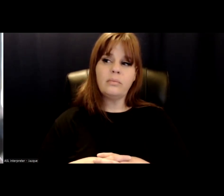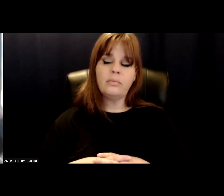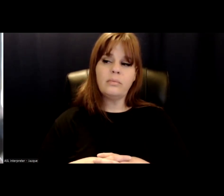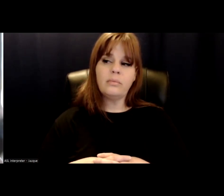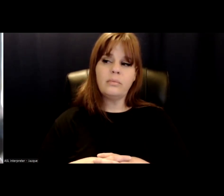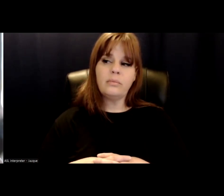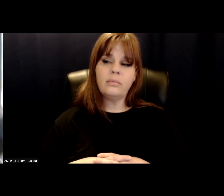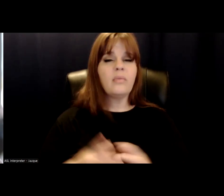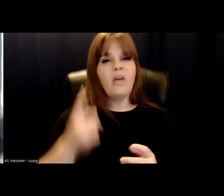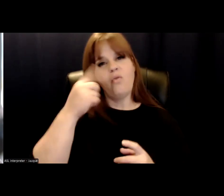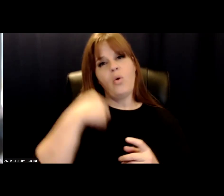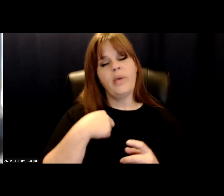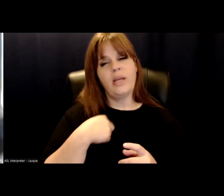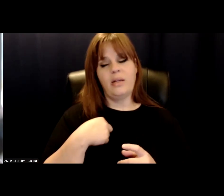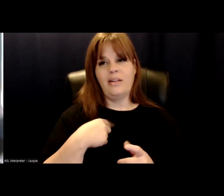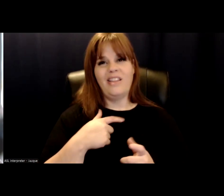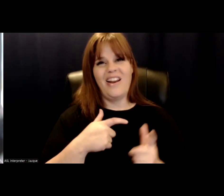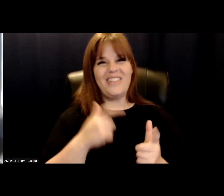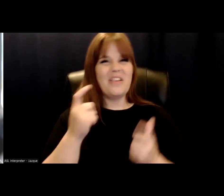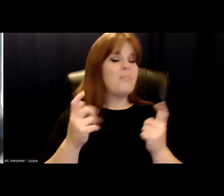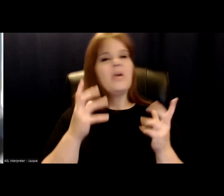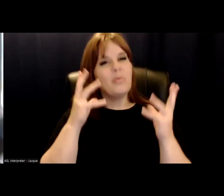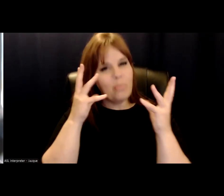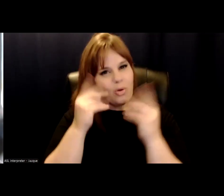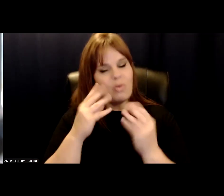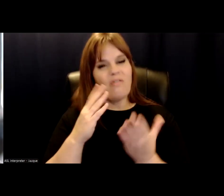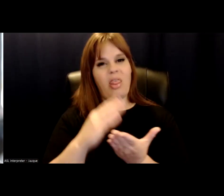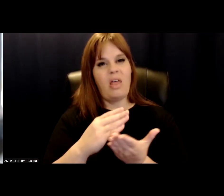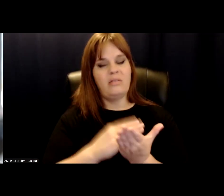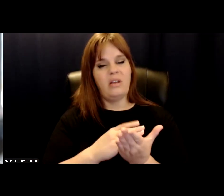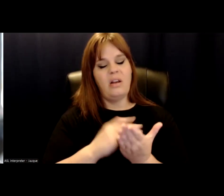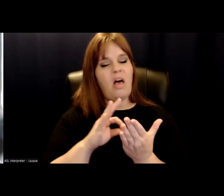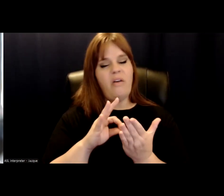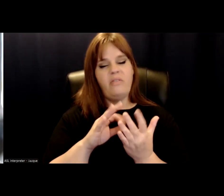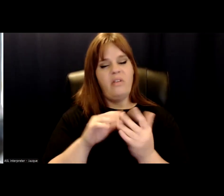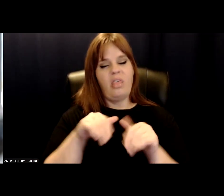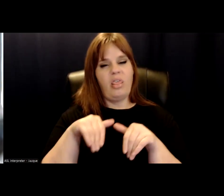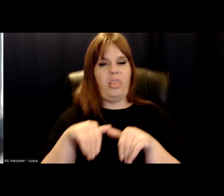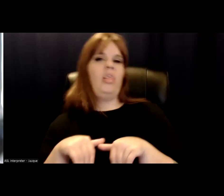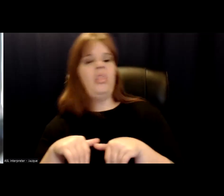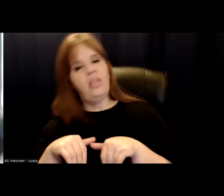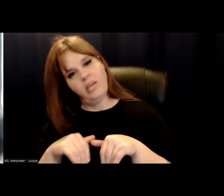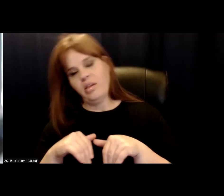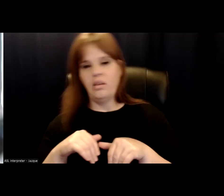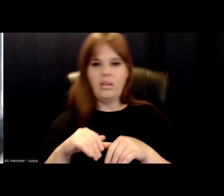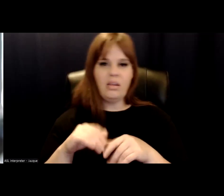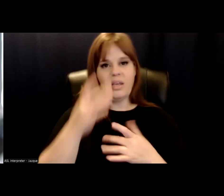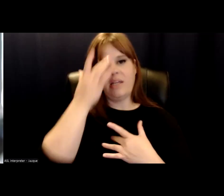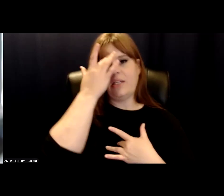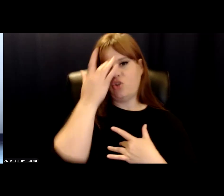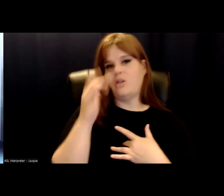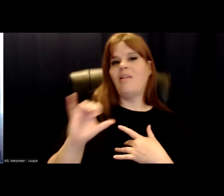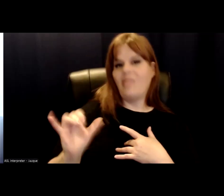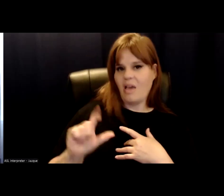the big, beautiful lesson of a debilitating condition like long COVID.